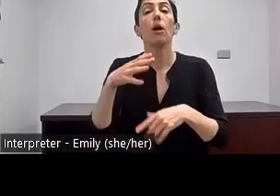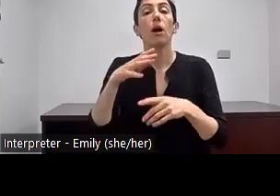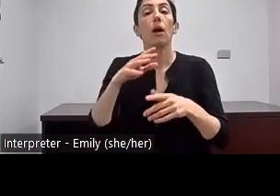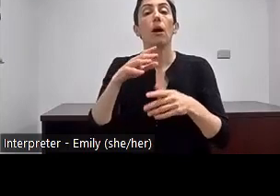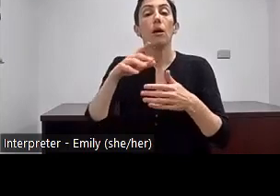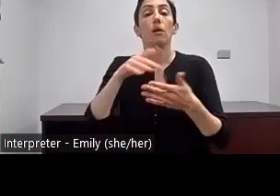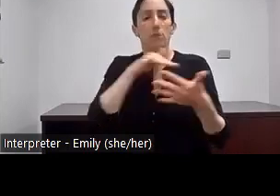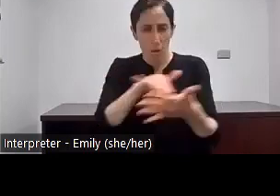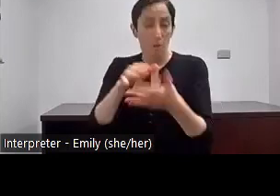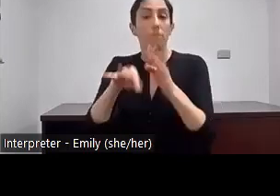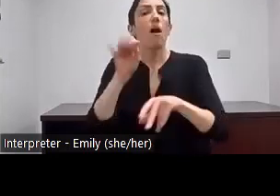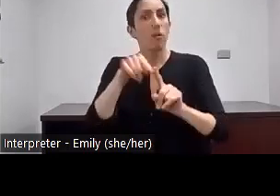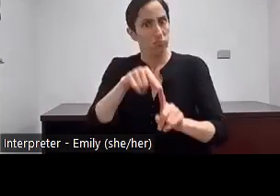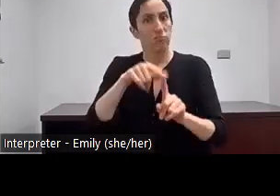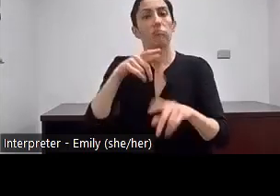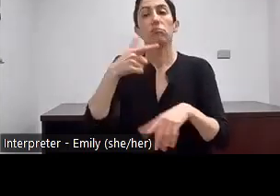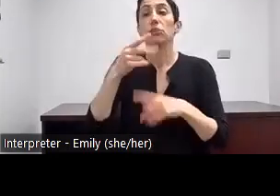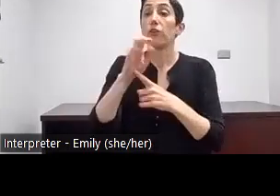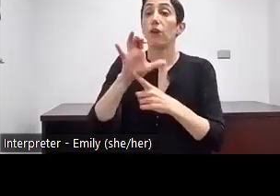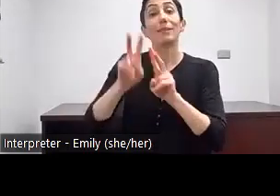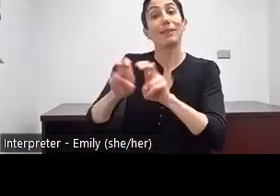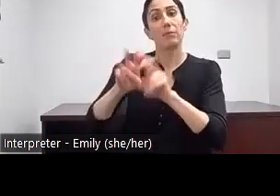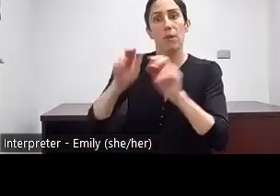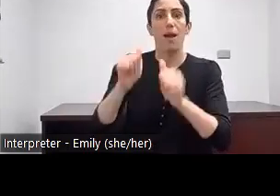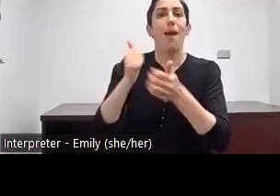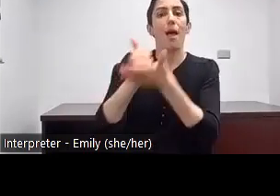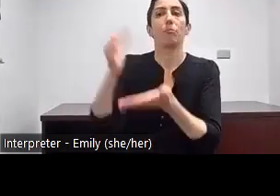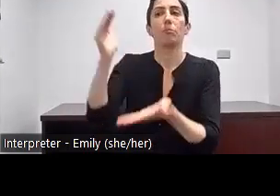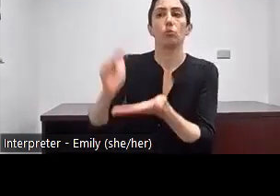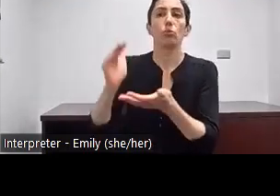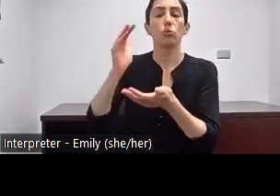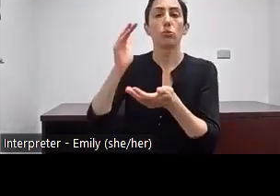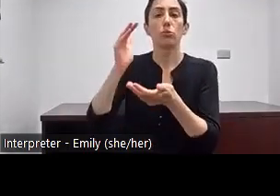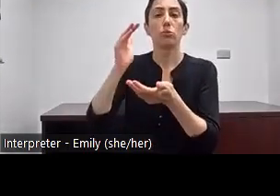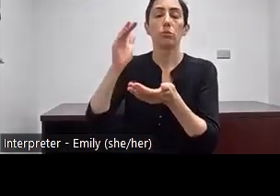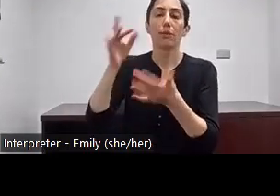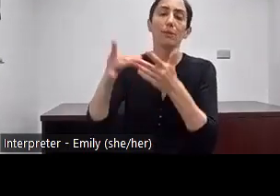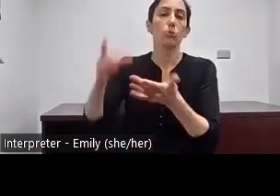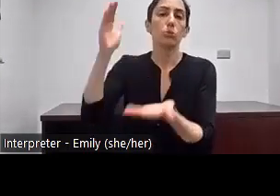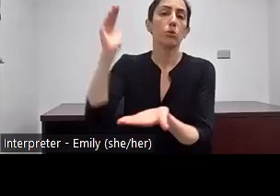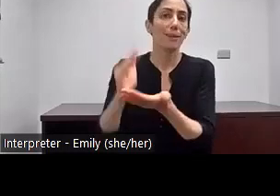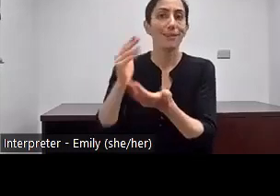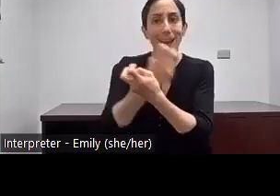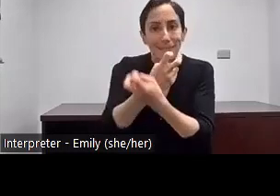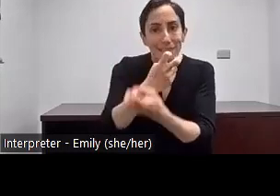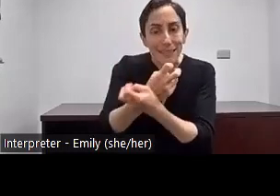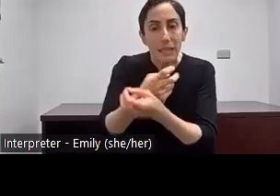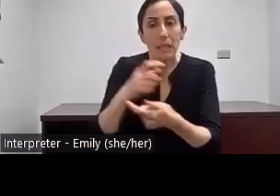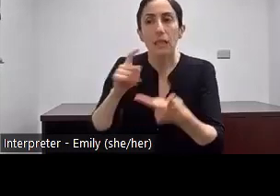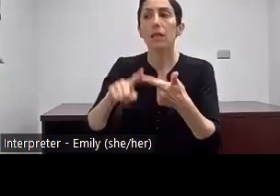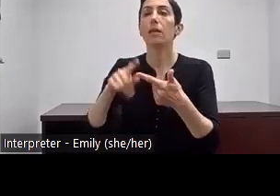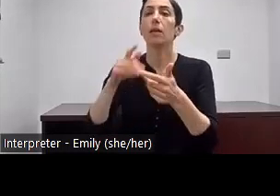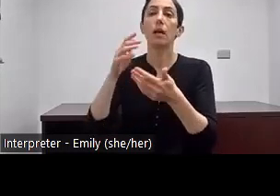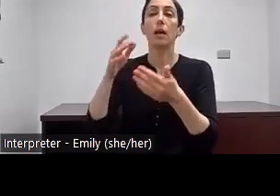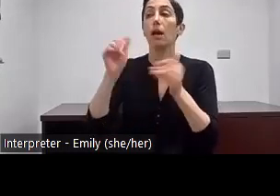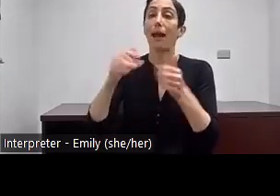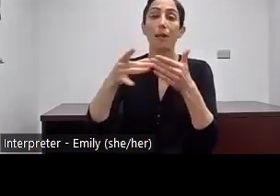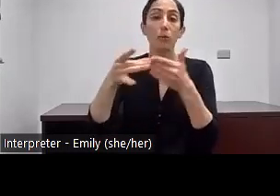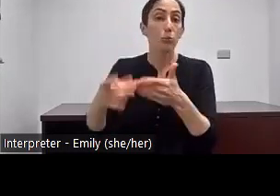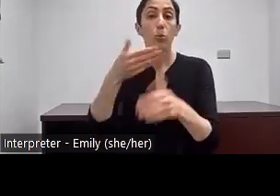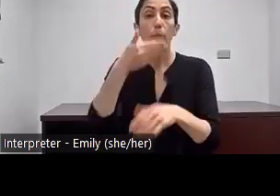decrease toxicity from treatment, increase compliance or adherence to different